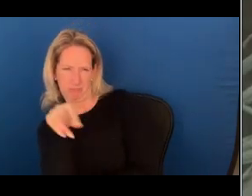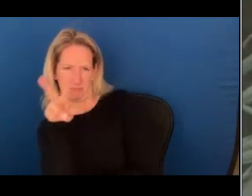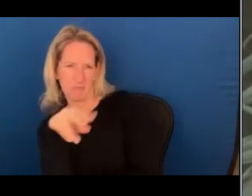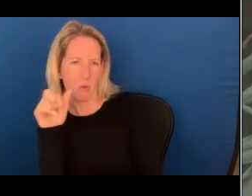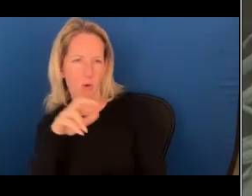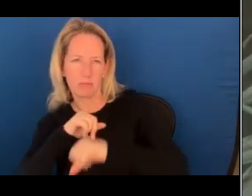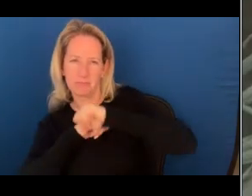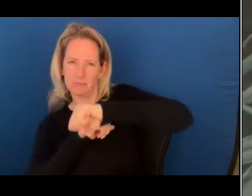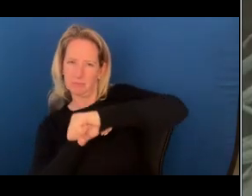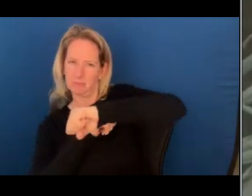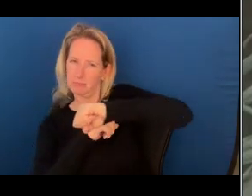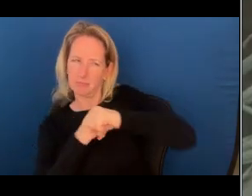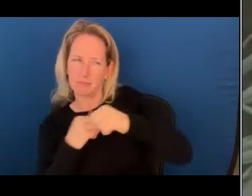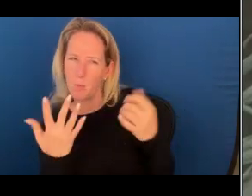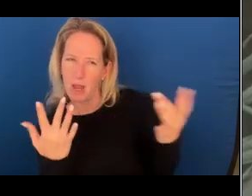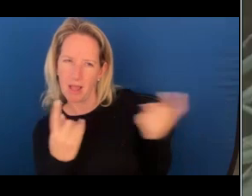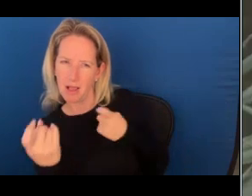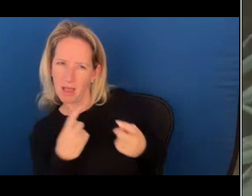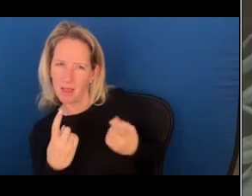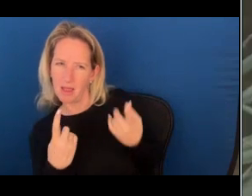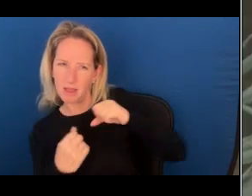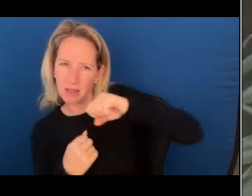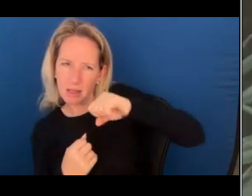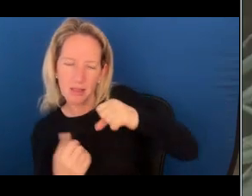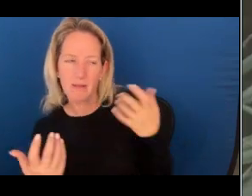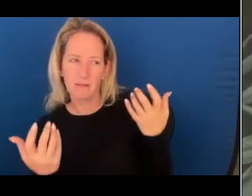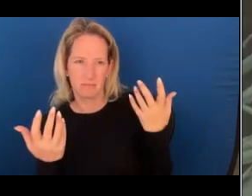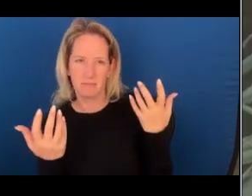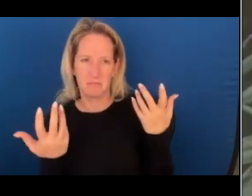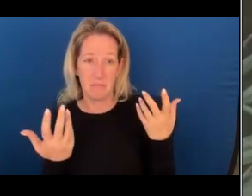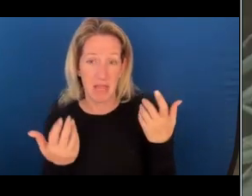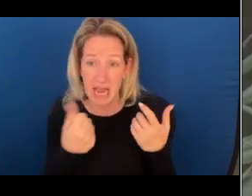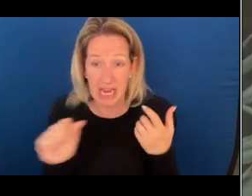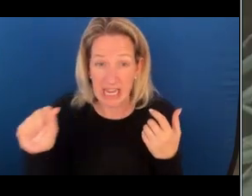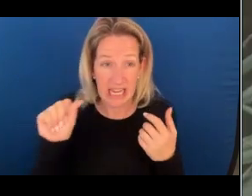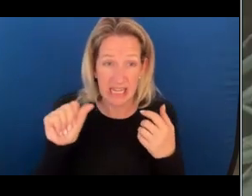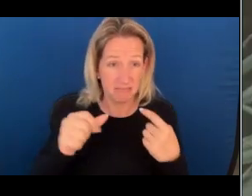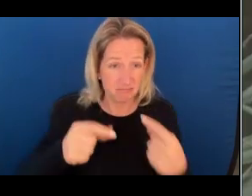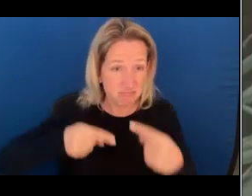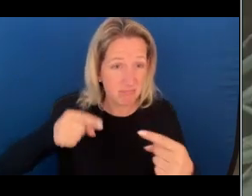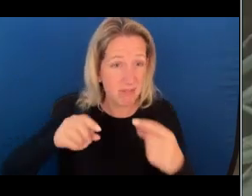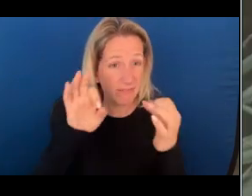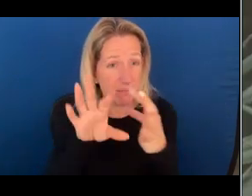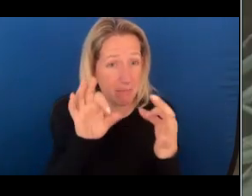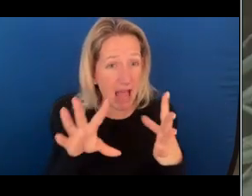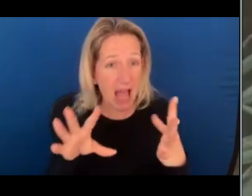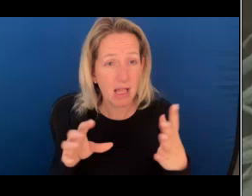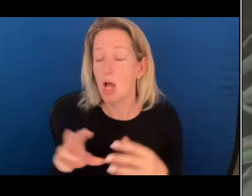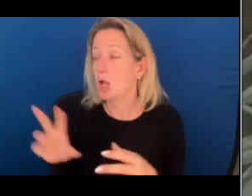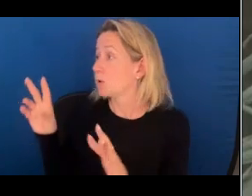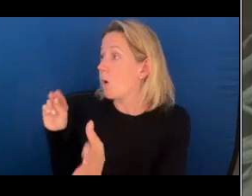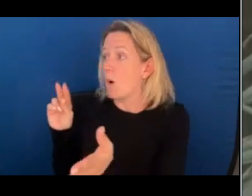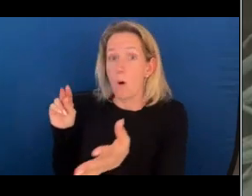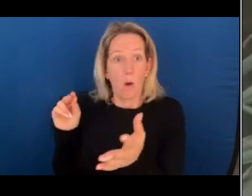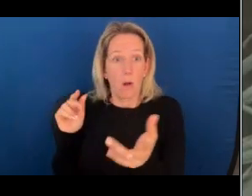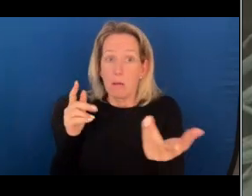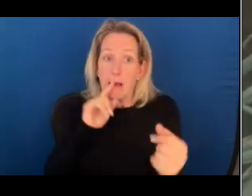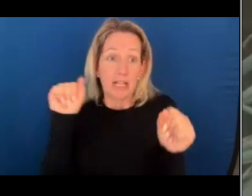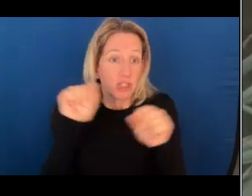those connections? That's a great question. Actually, yes, everyone has been really excited to work with